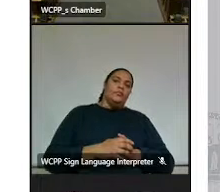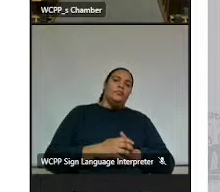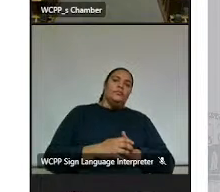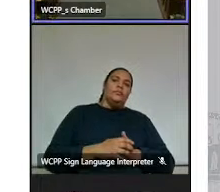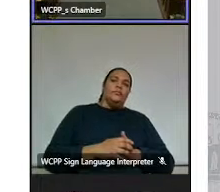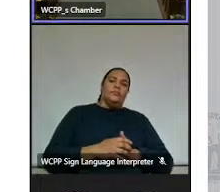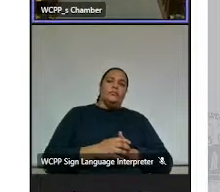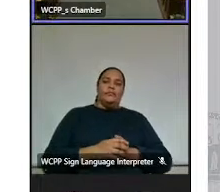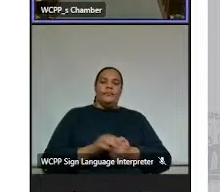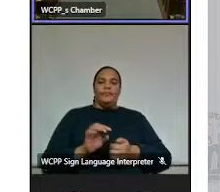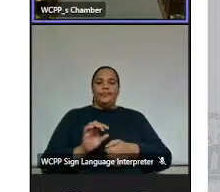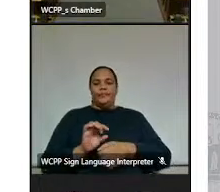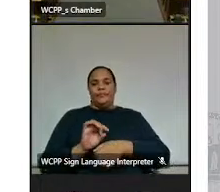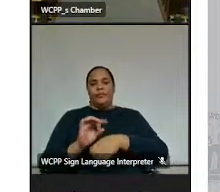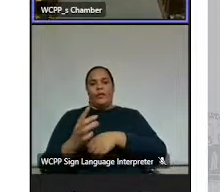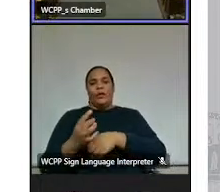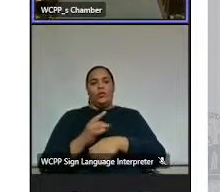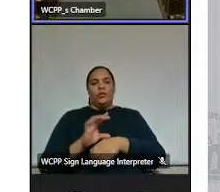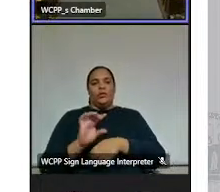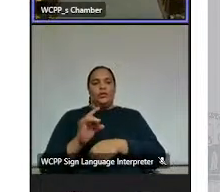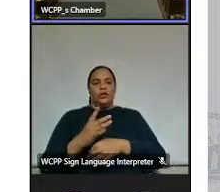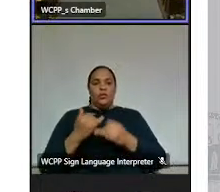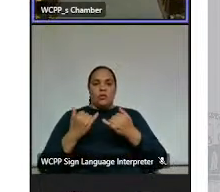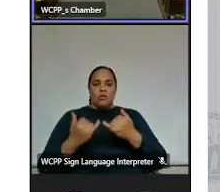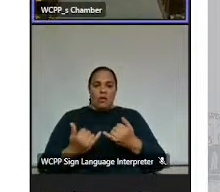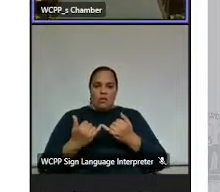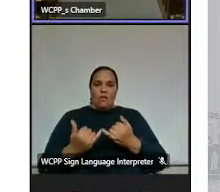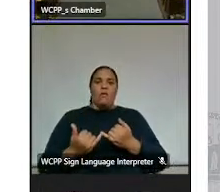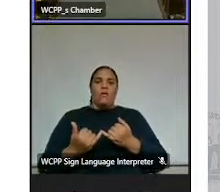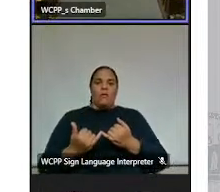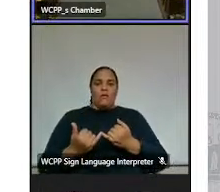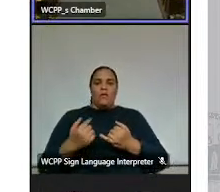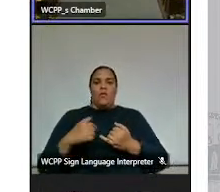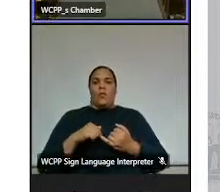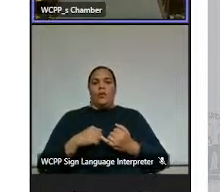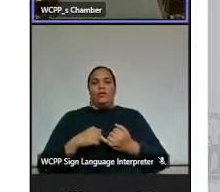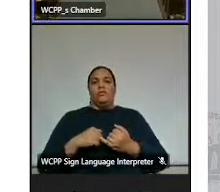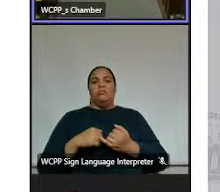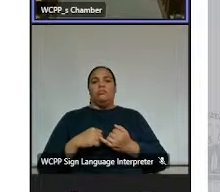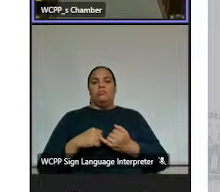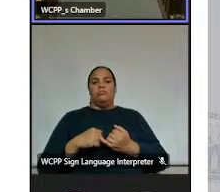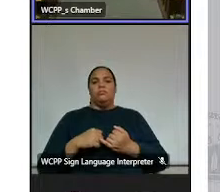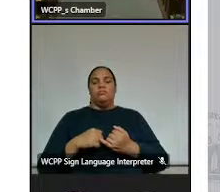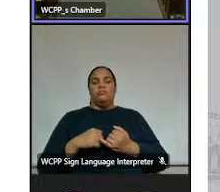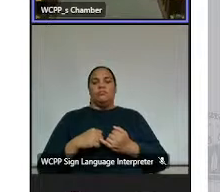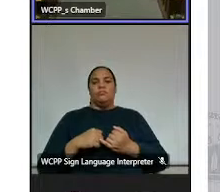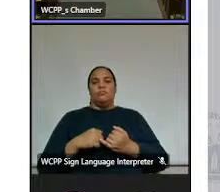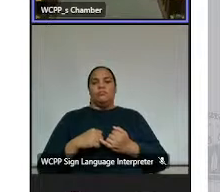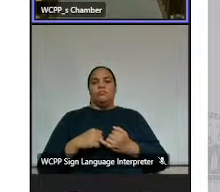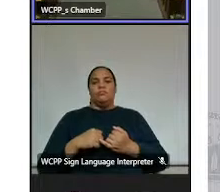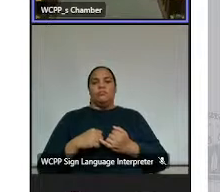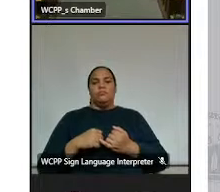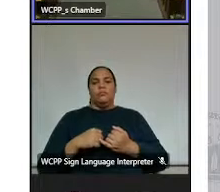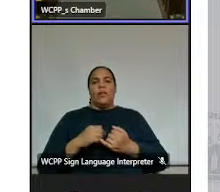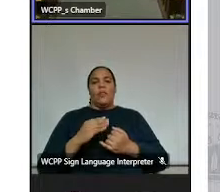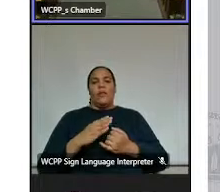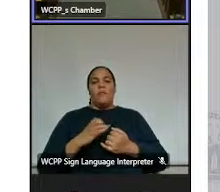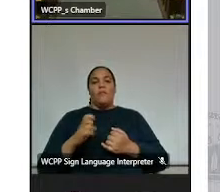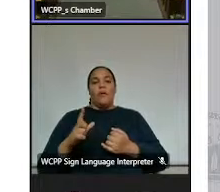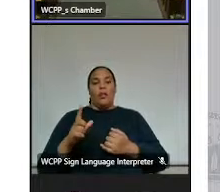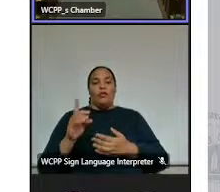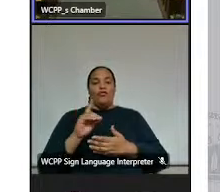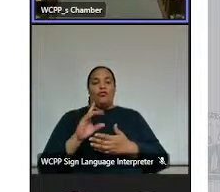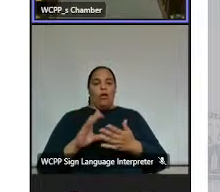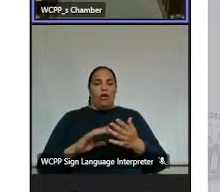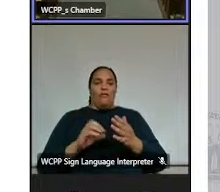2013. Consultation, currently we had vast consultation to date. The bill was published for